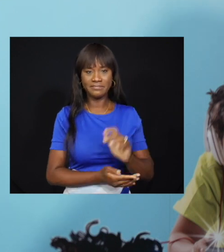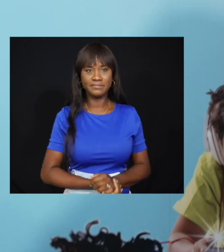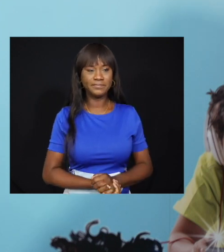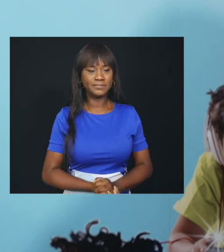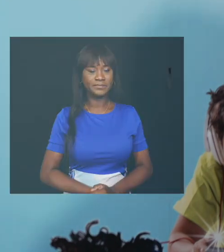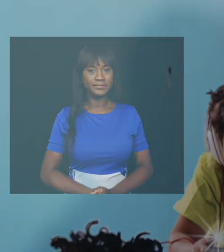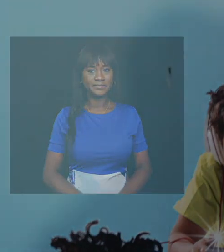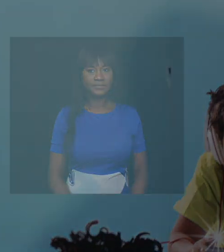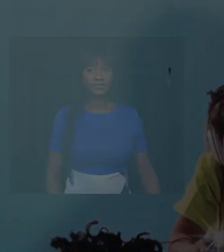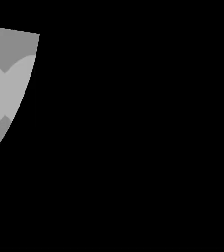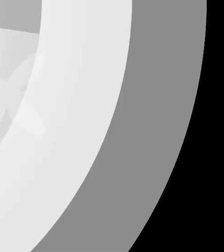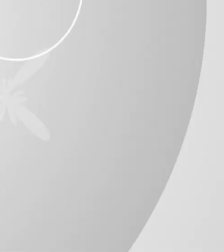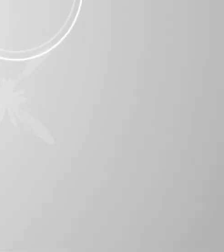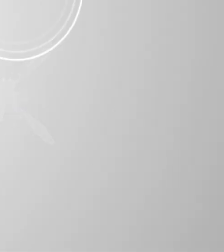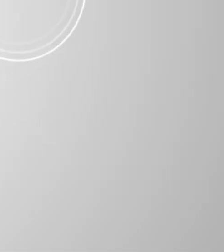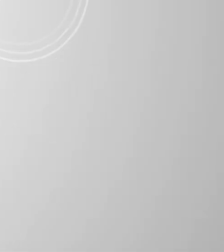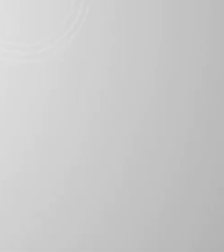look.